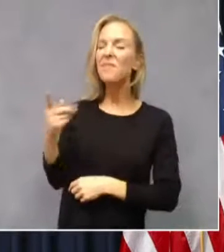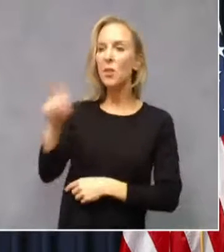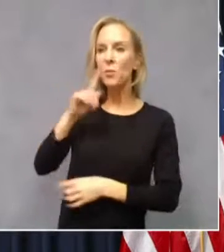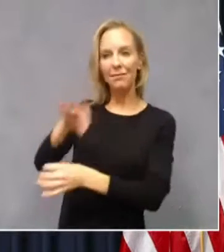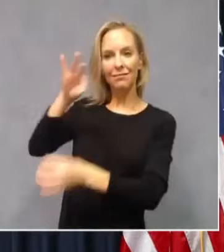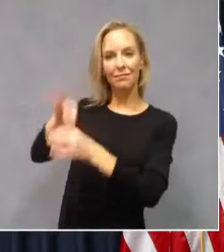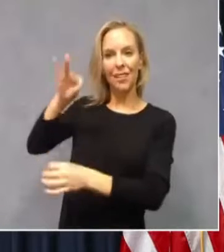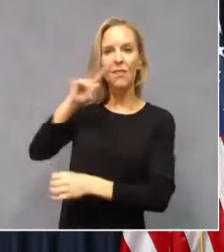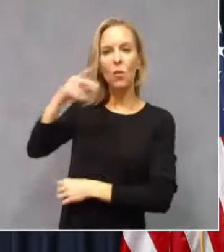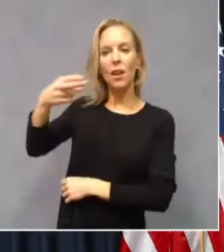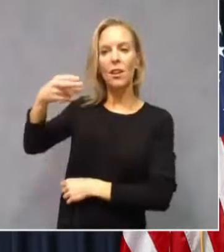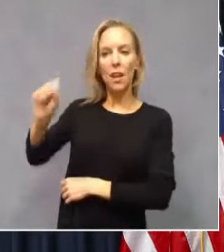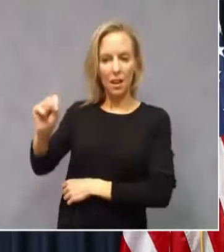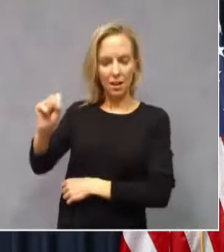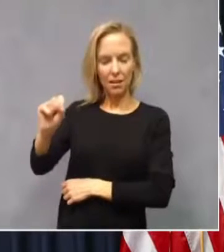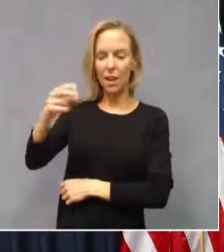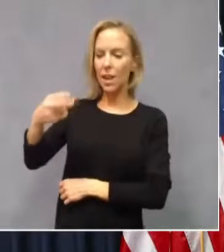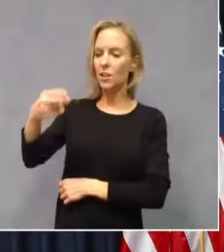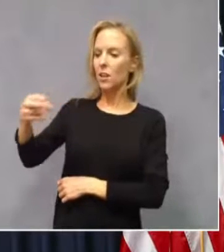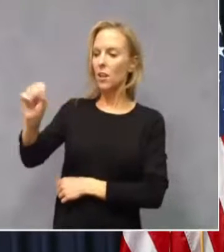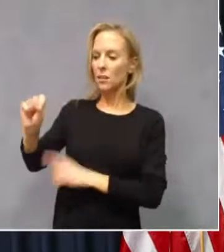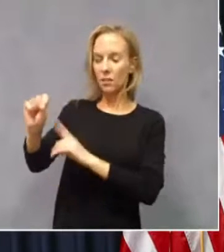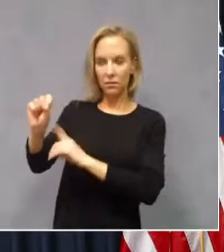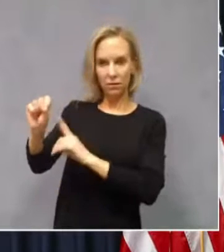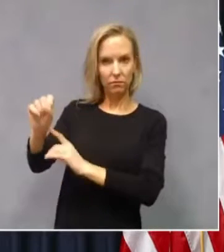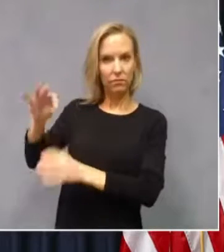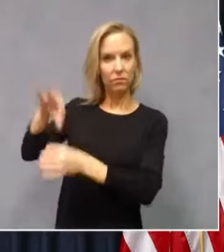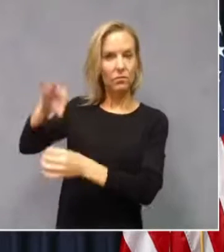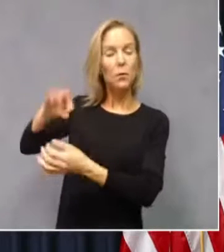HHS, and with Kentucky's